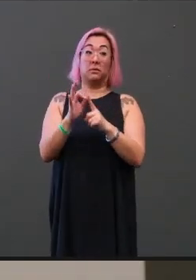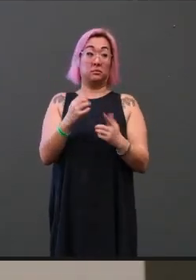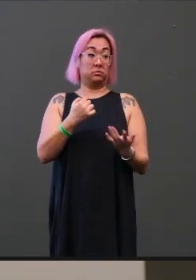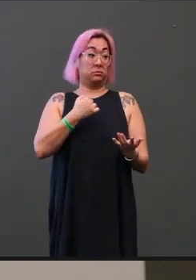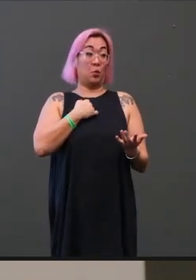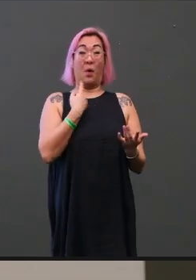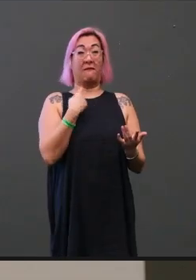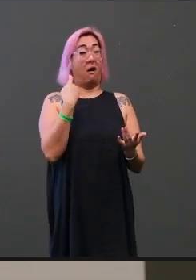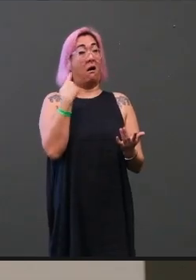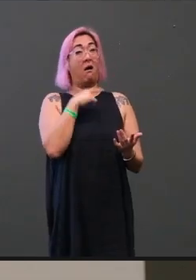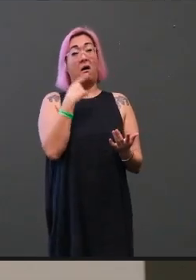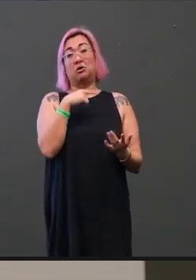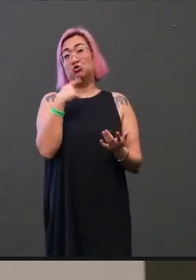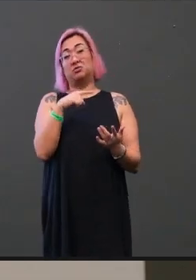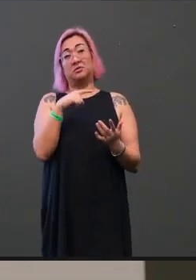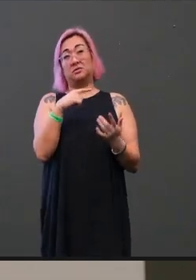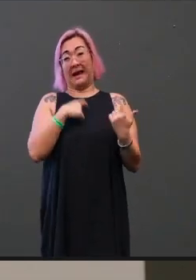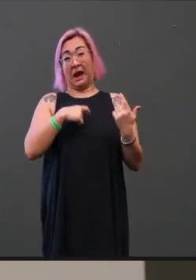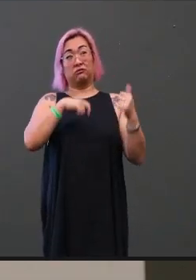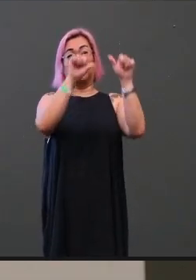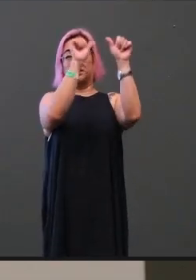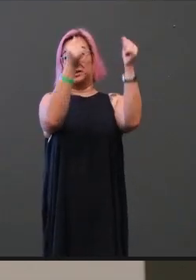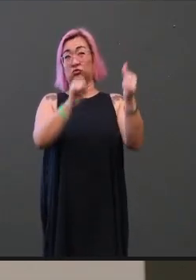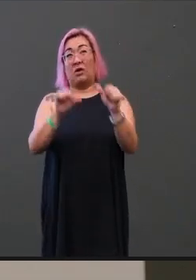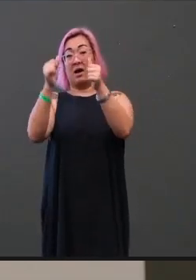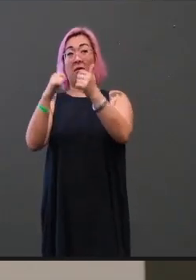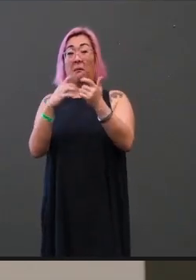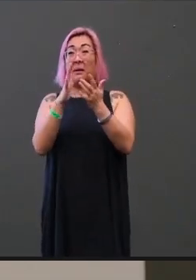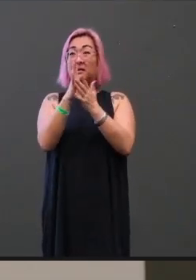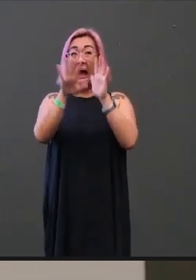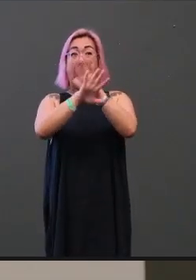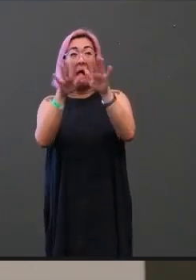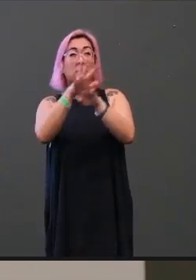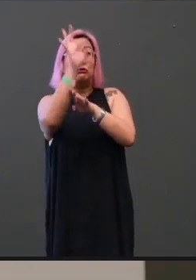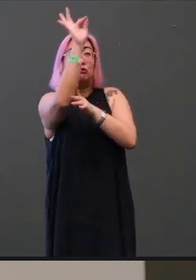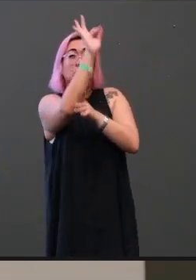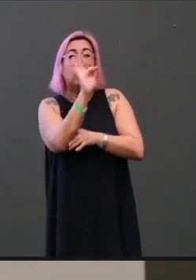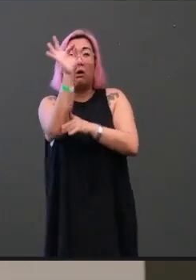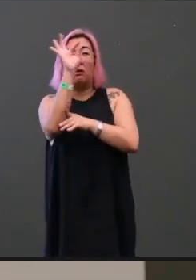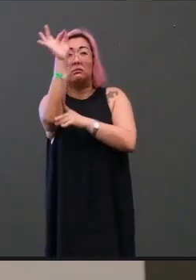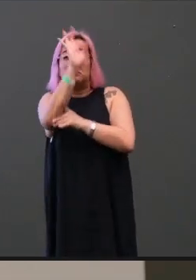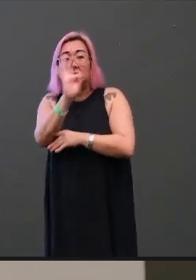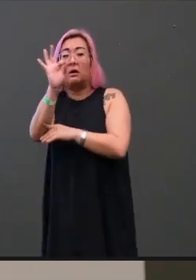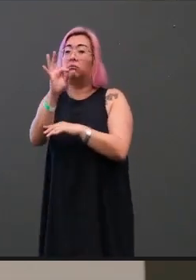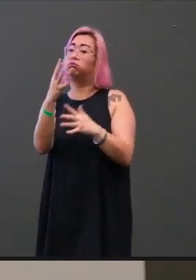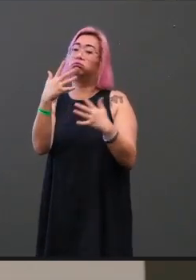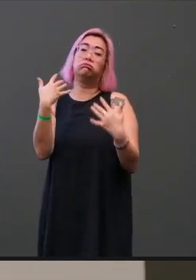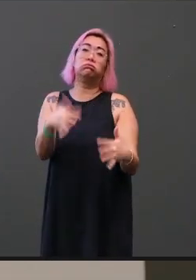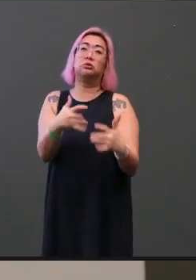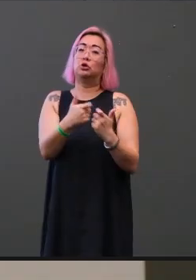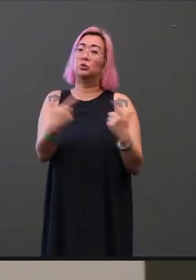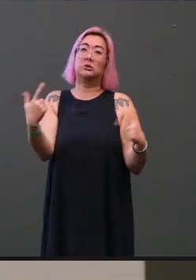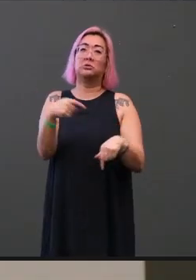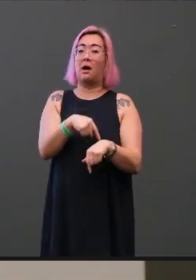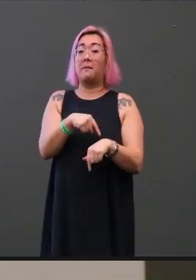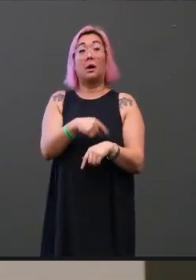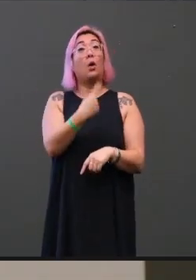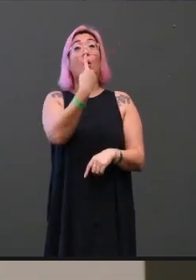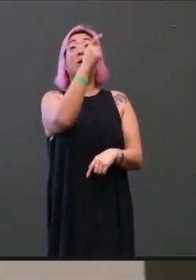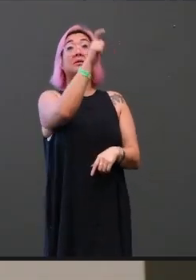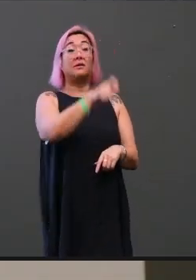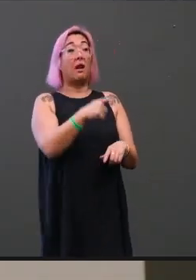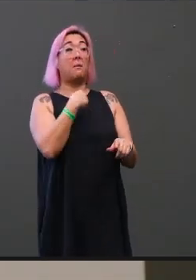fully drawing them by hand to that level would take a lot of time. One developer I found, he said that it would took